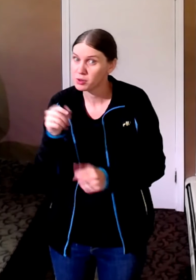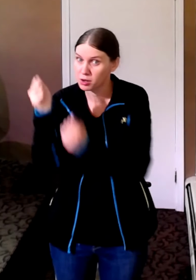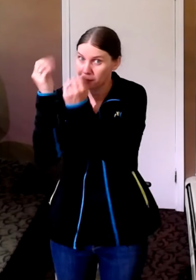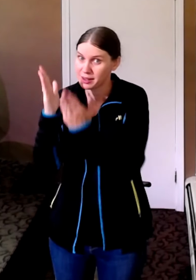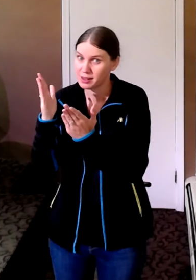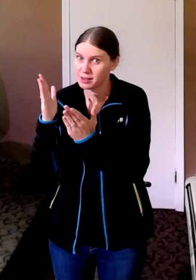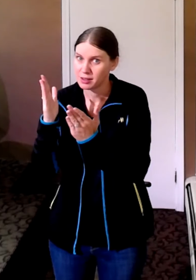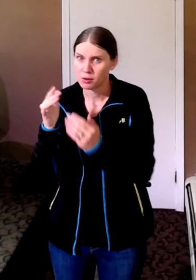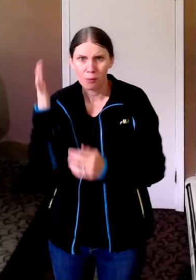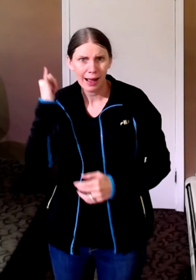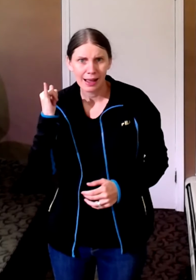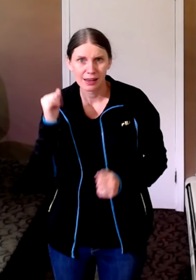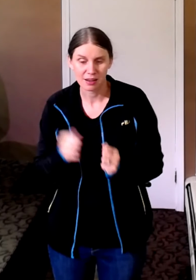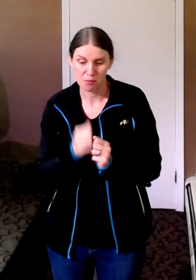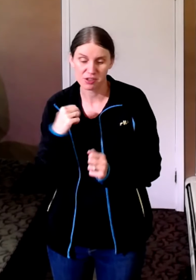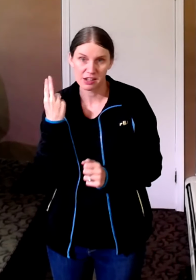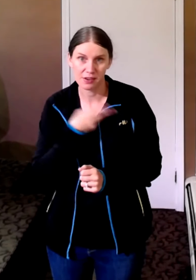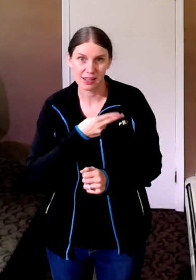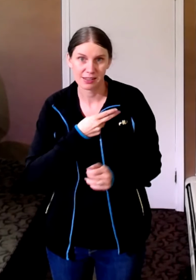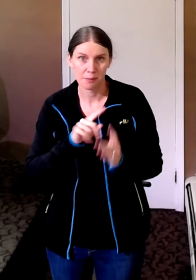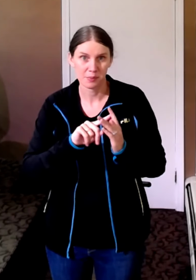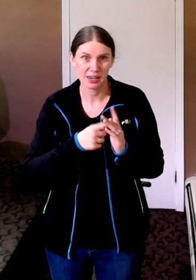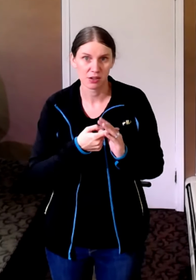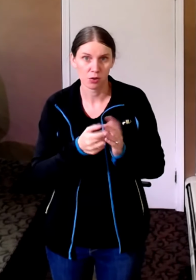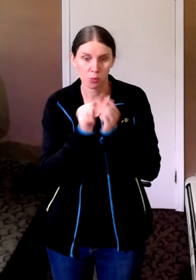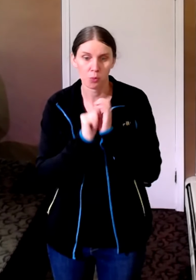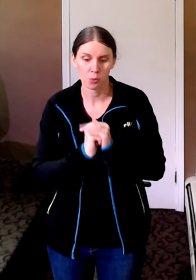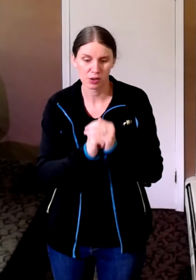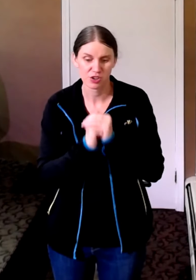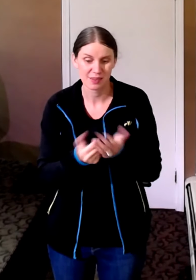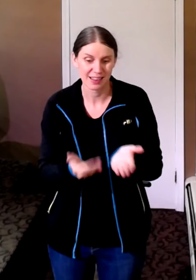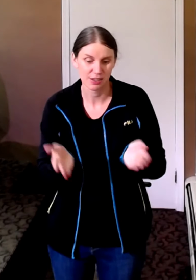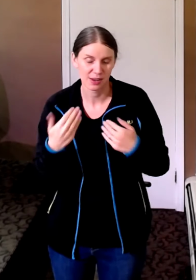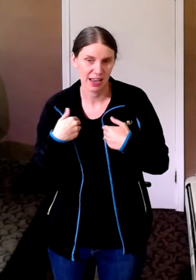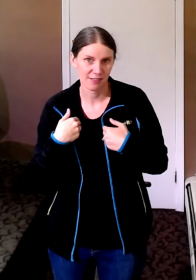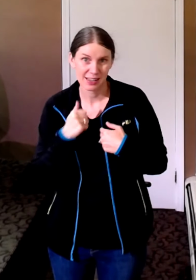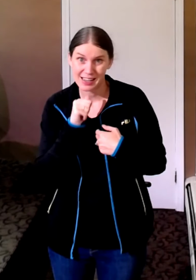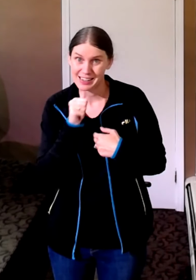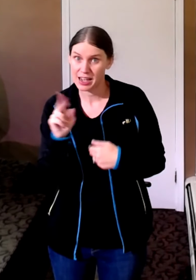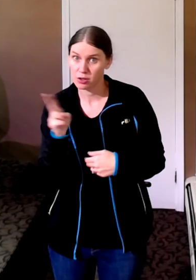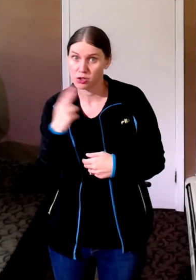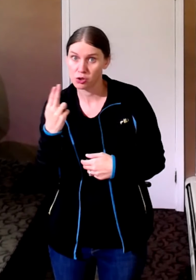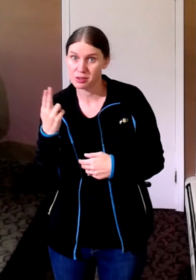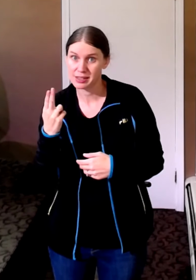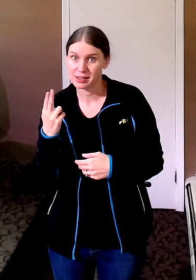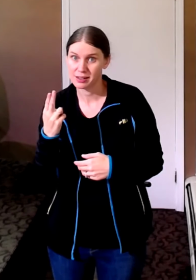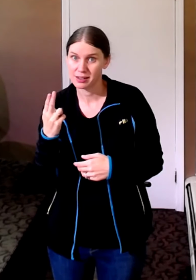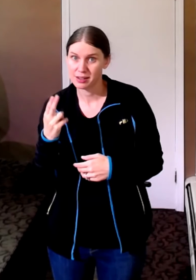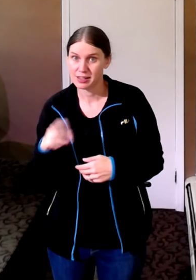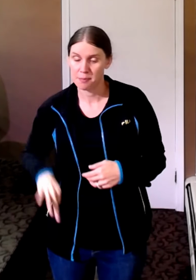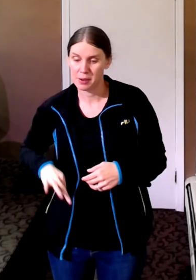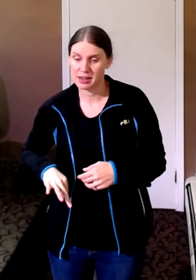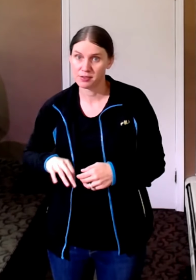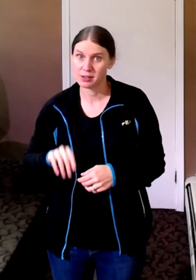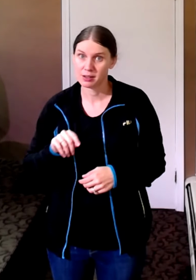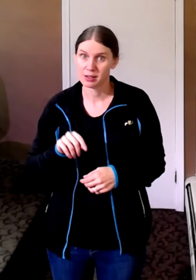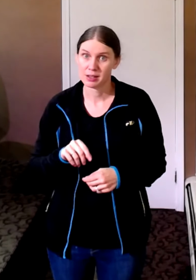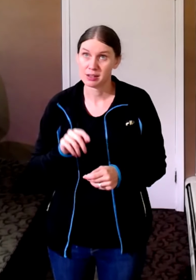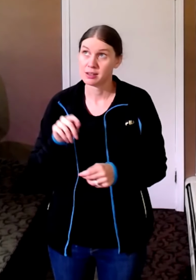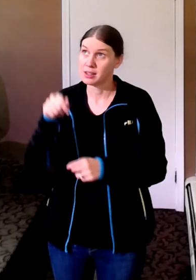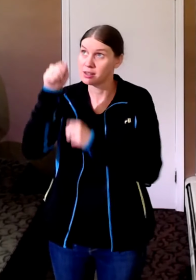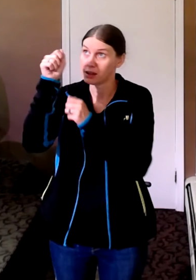Because most of us begin to worship what we have instead of using it as a resource for the one that gave it to